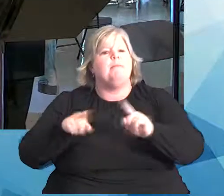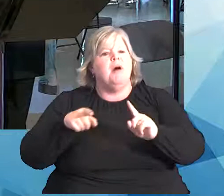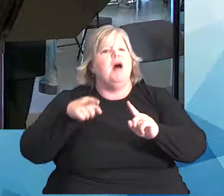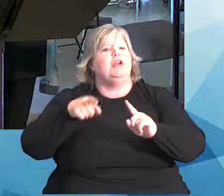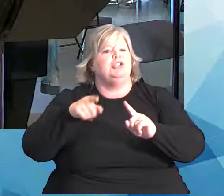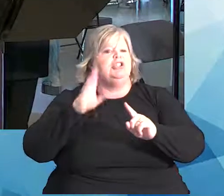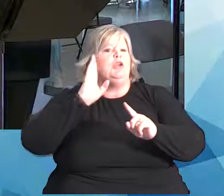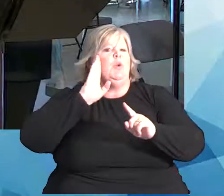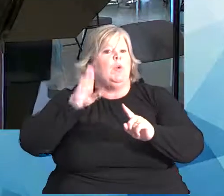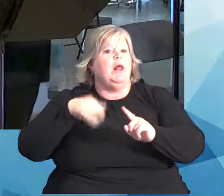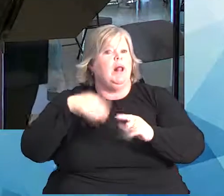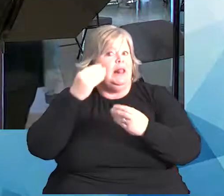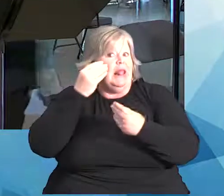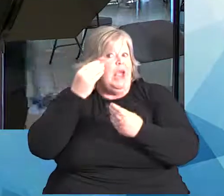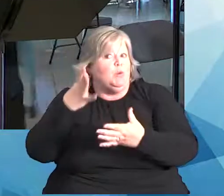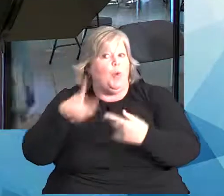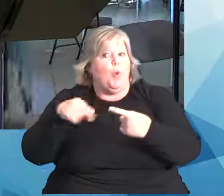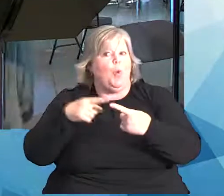slide to the next.